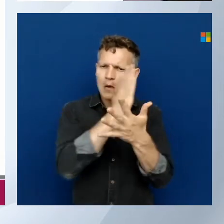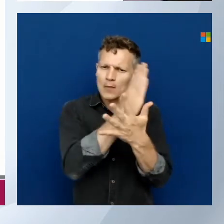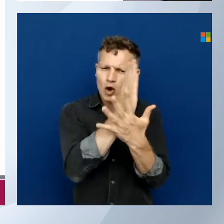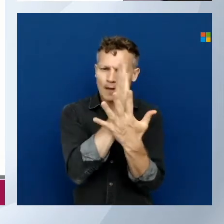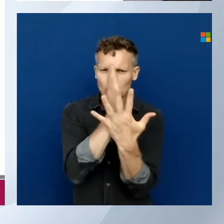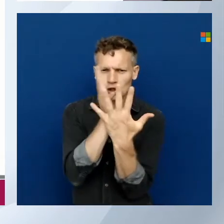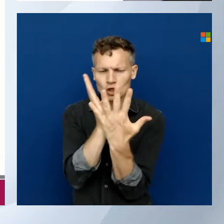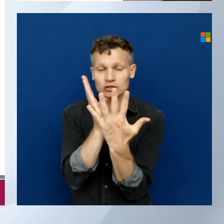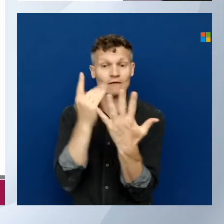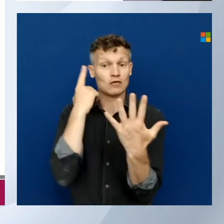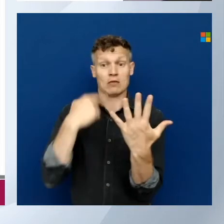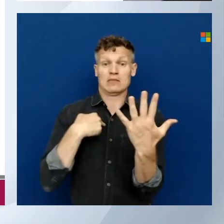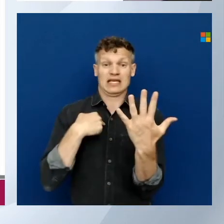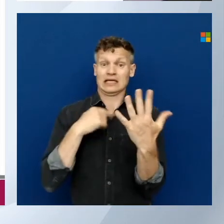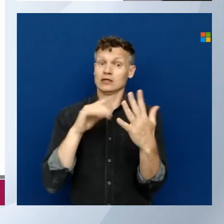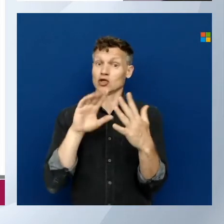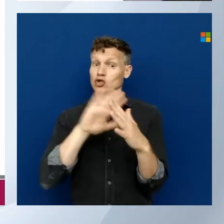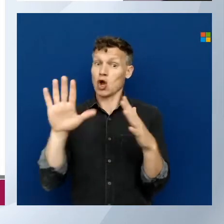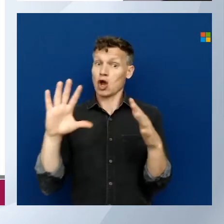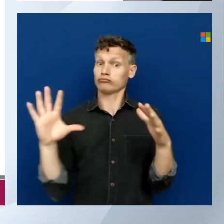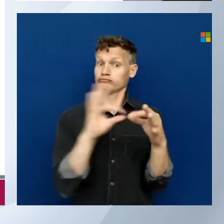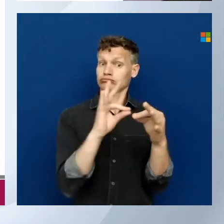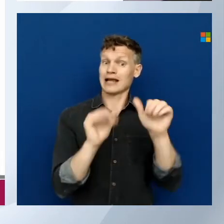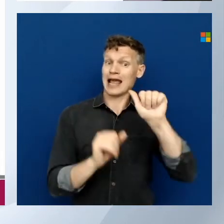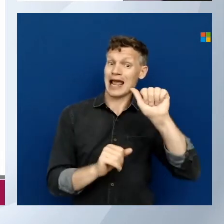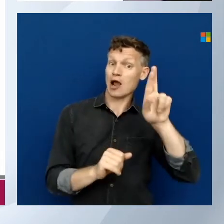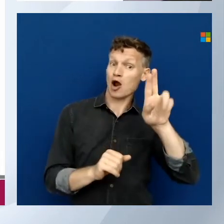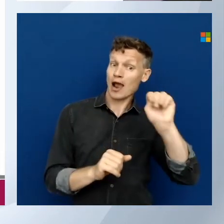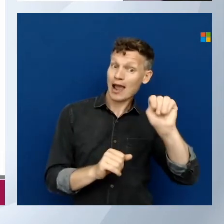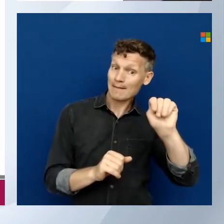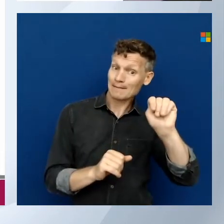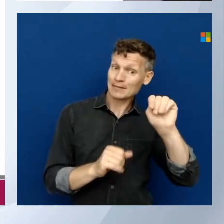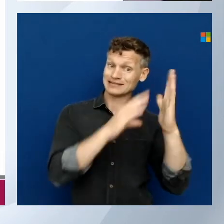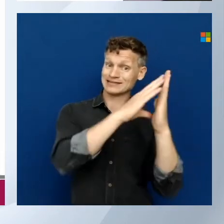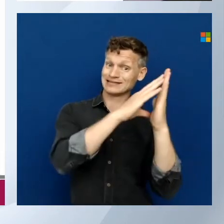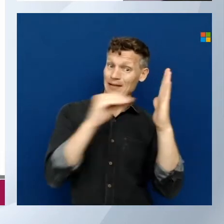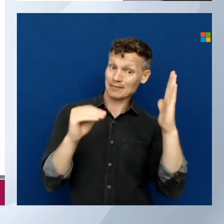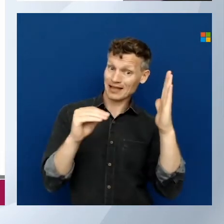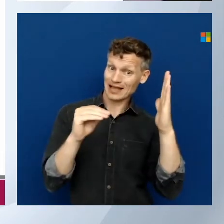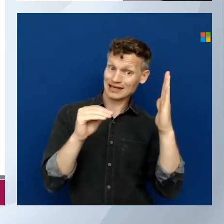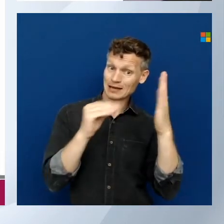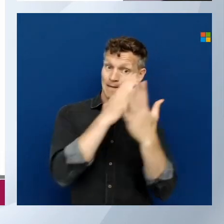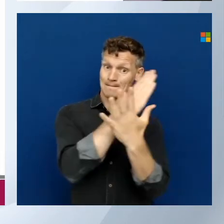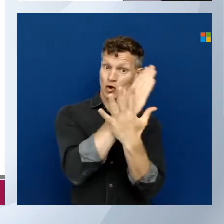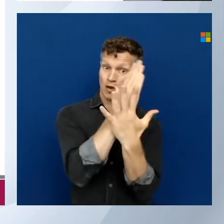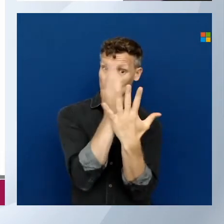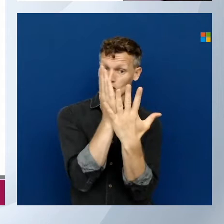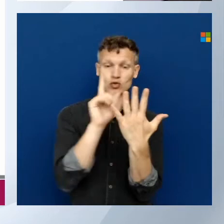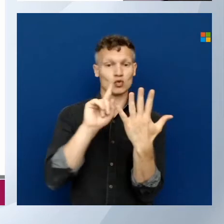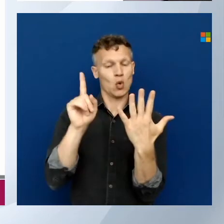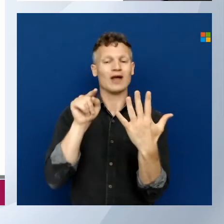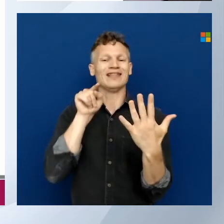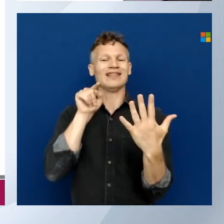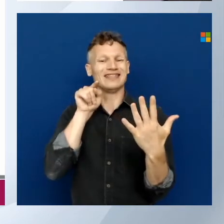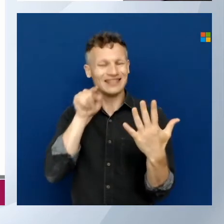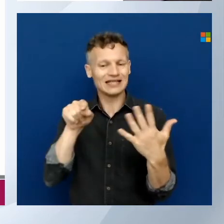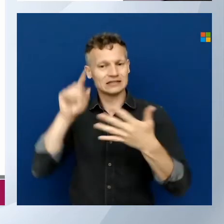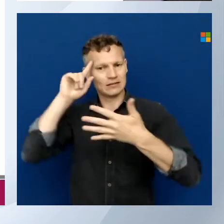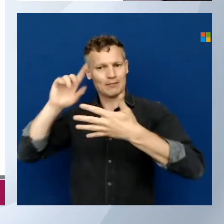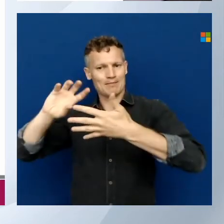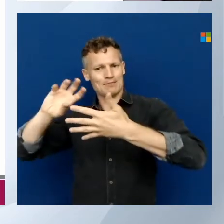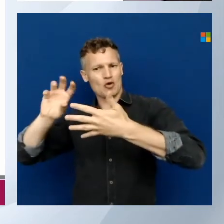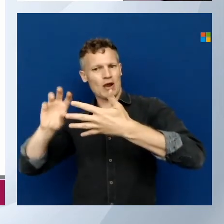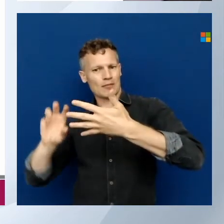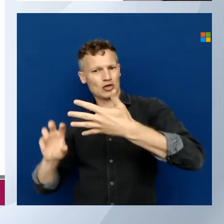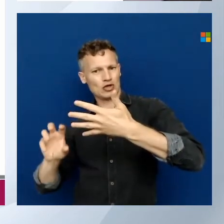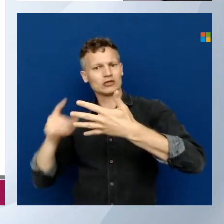template parameters that I talked about earlier, but these are parameters for my runbook. And within